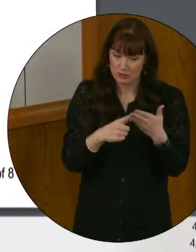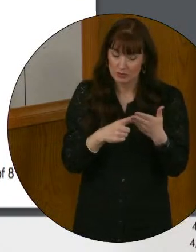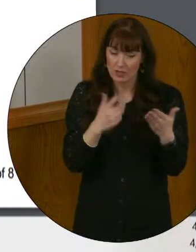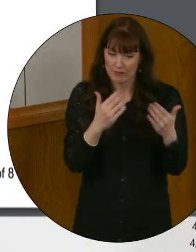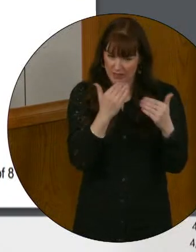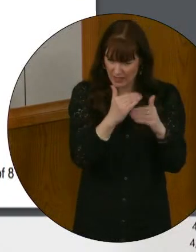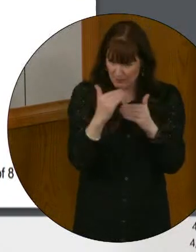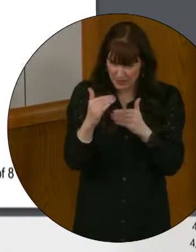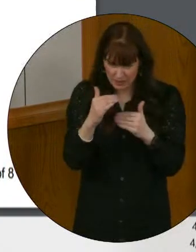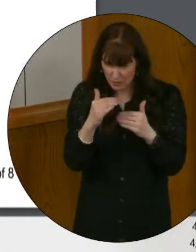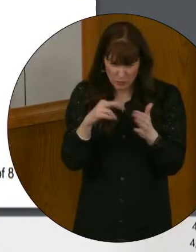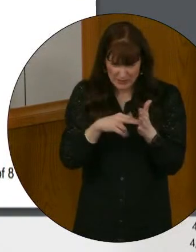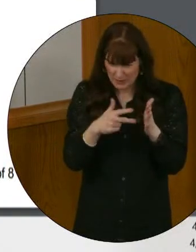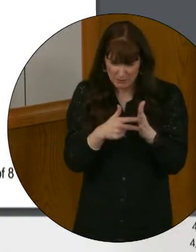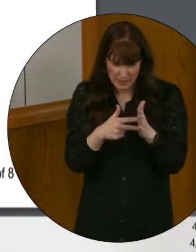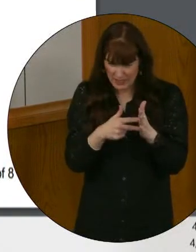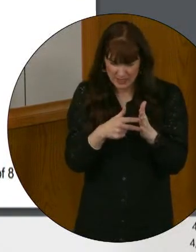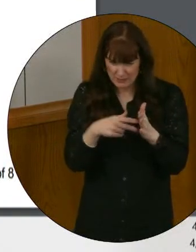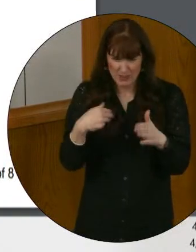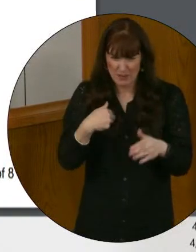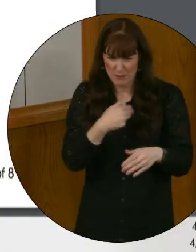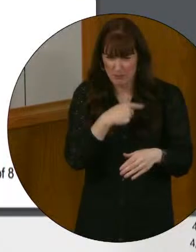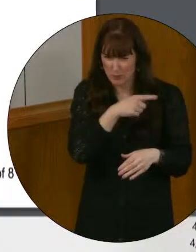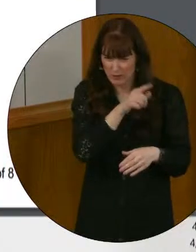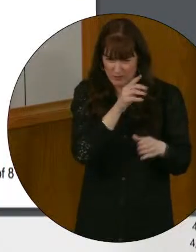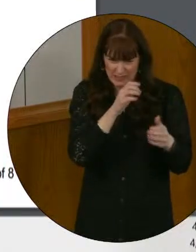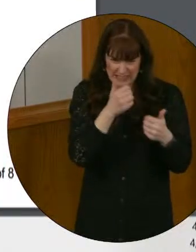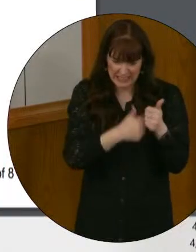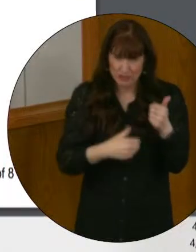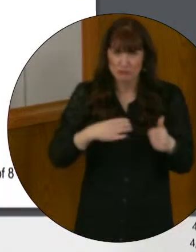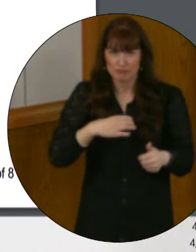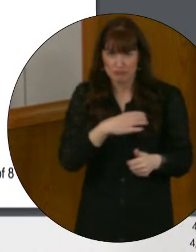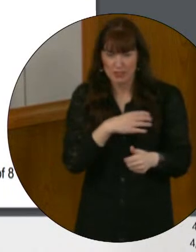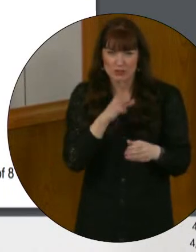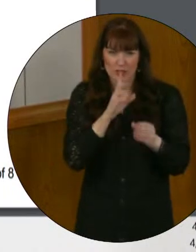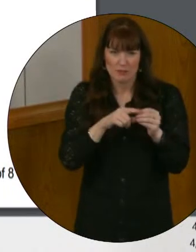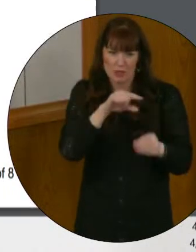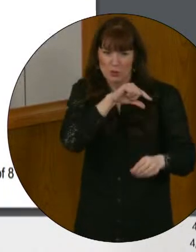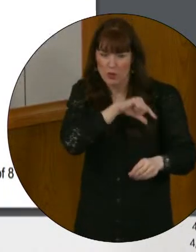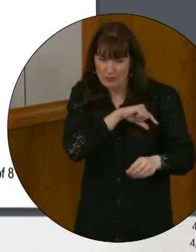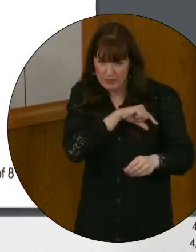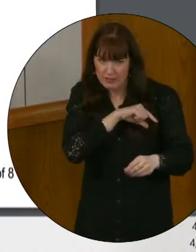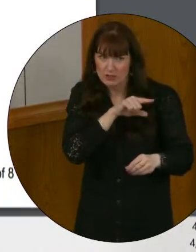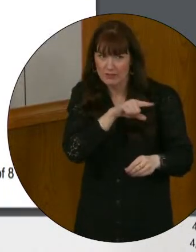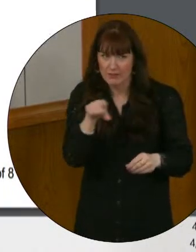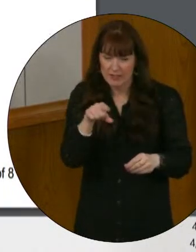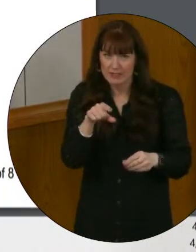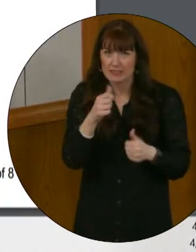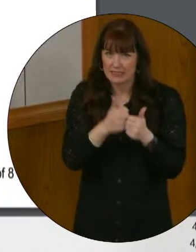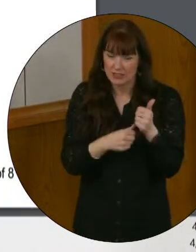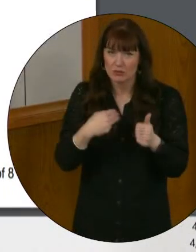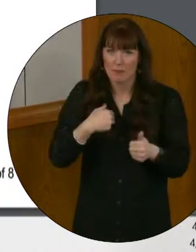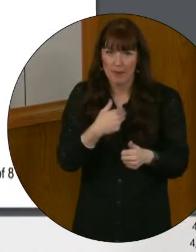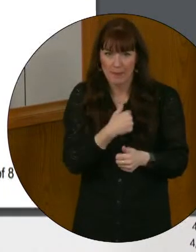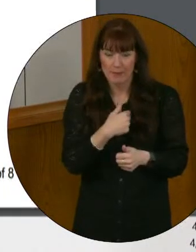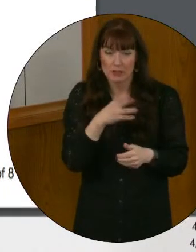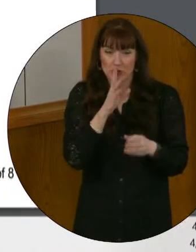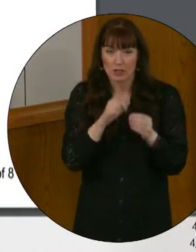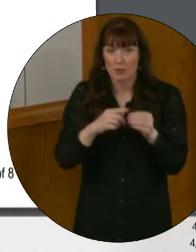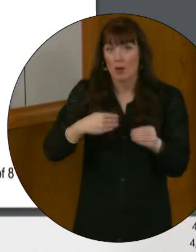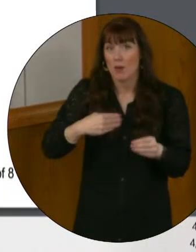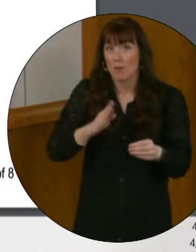limitations of serving on those committees, discuss the qualifications of committee members, and discuss board